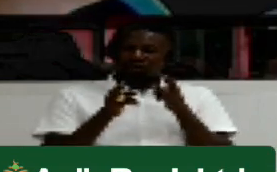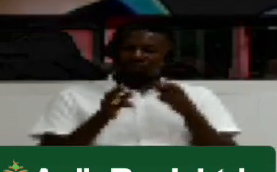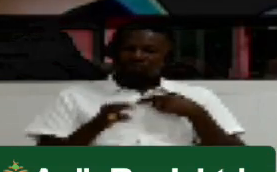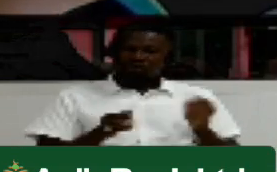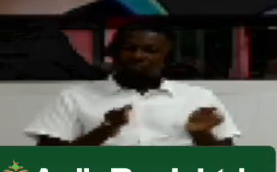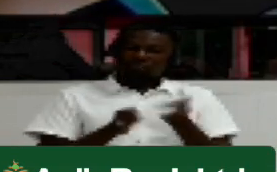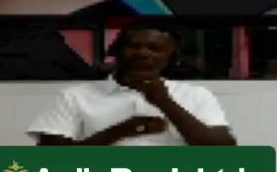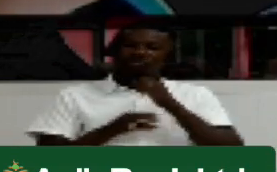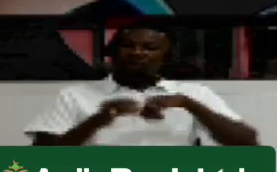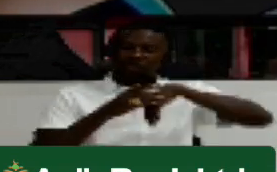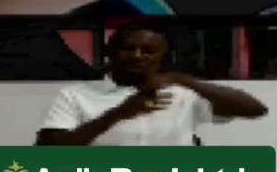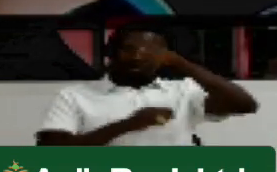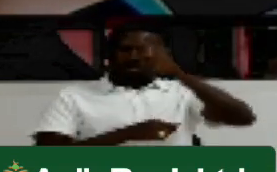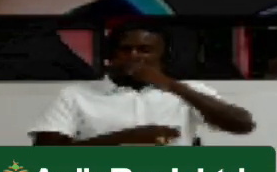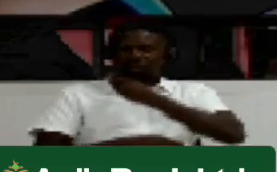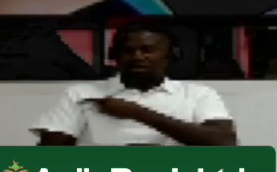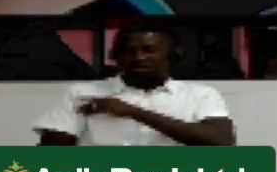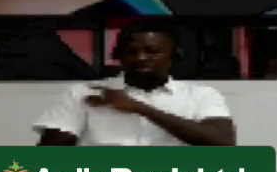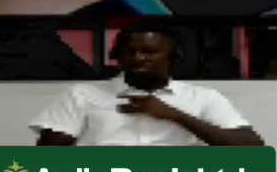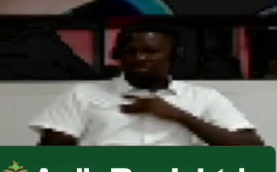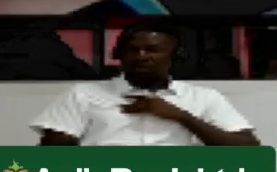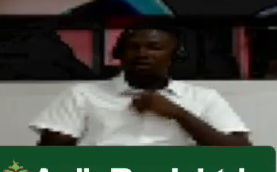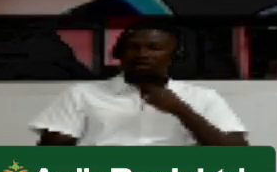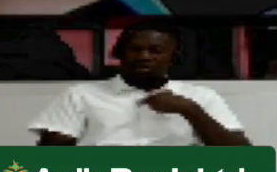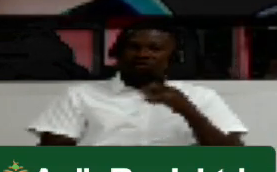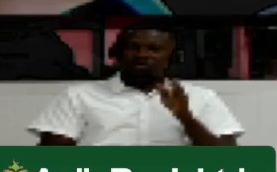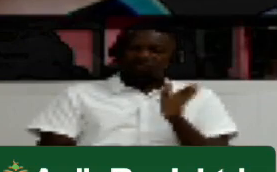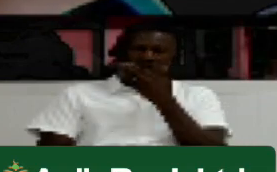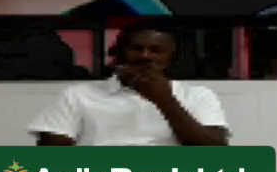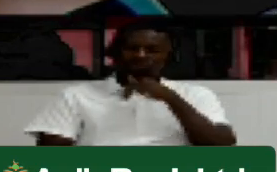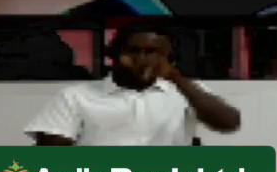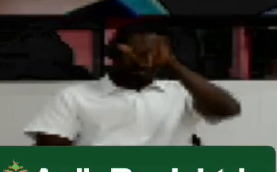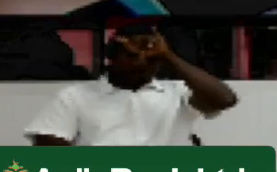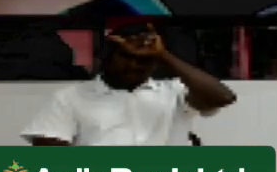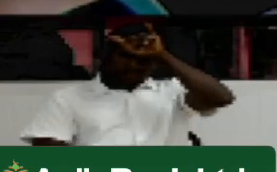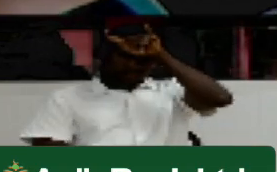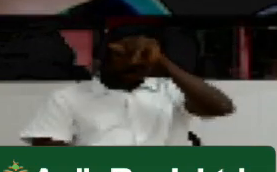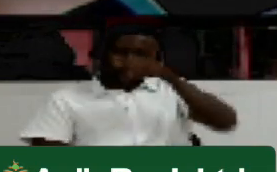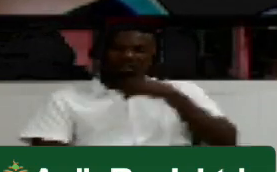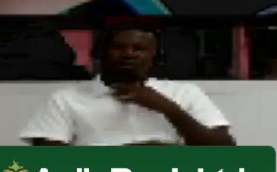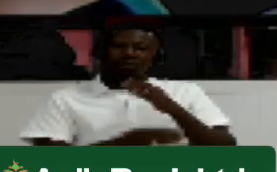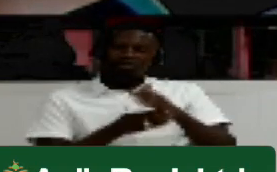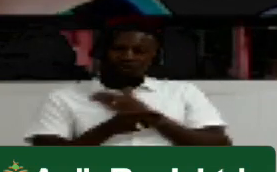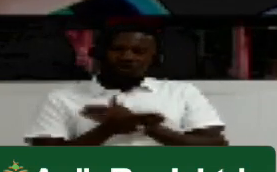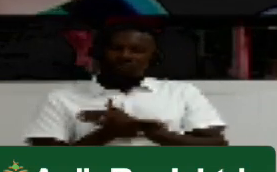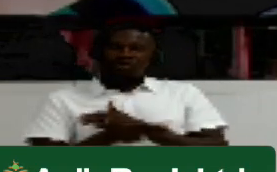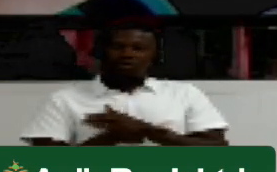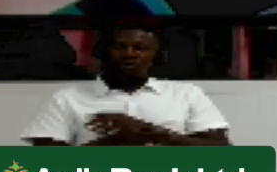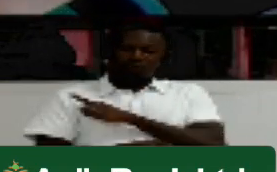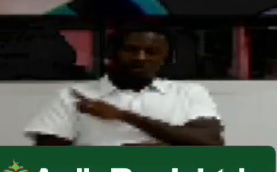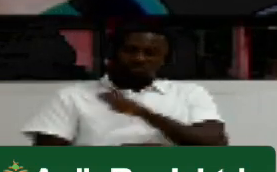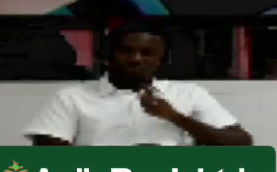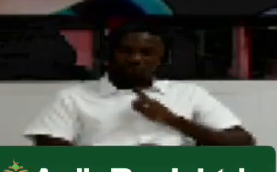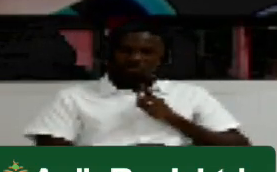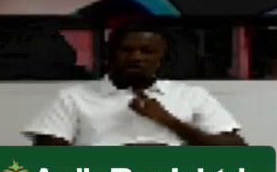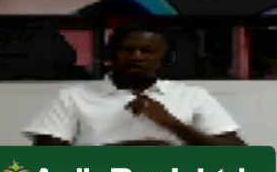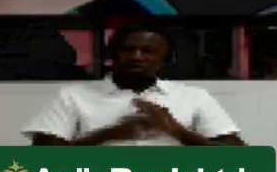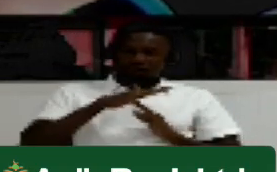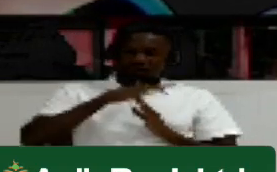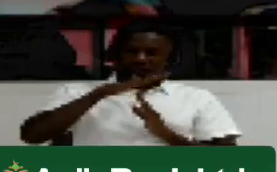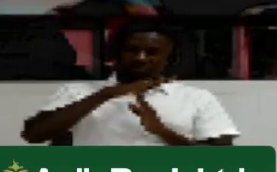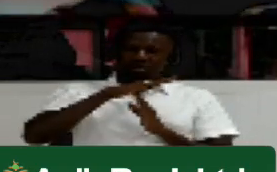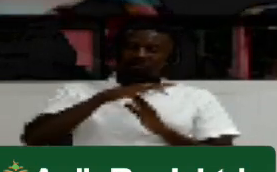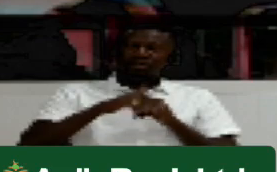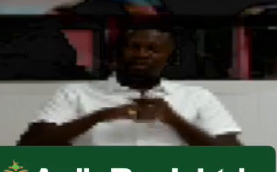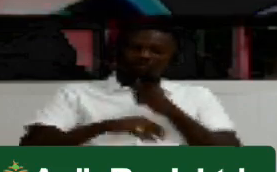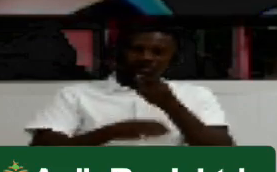for overseas treatment, and you eventually went to Egypt. And just before we broke off during